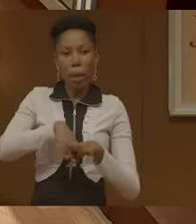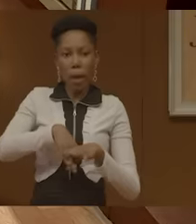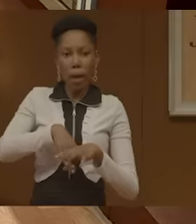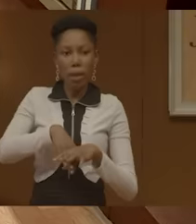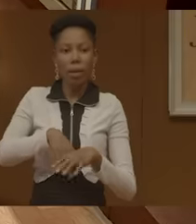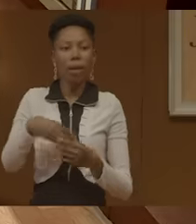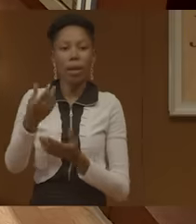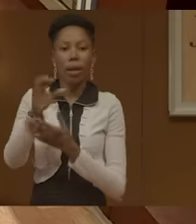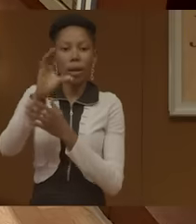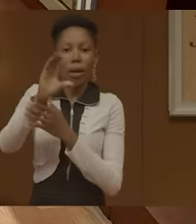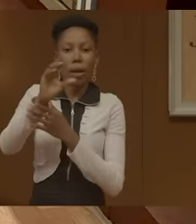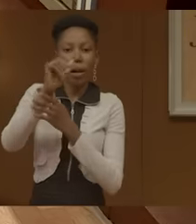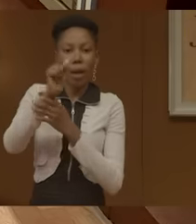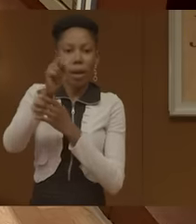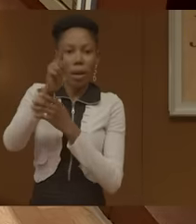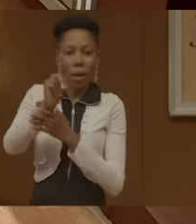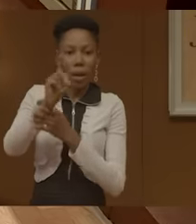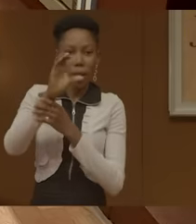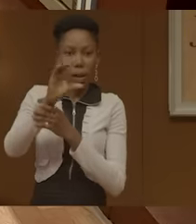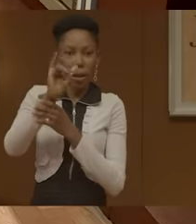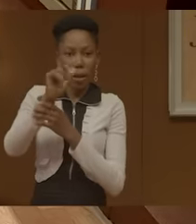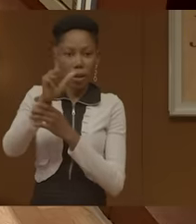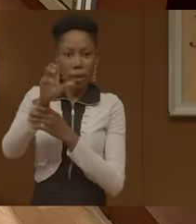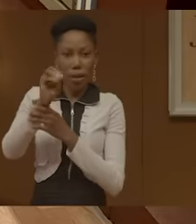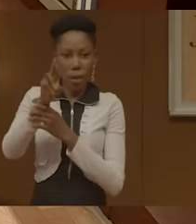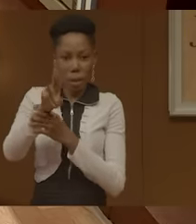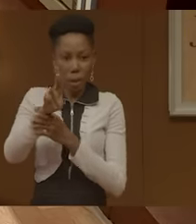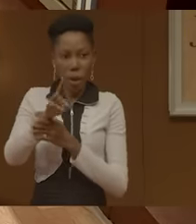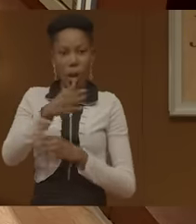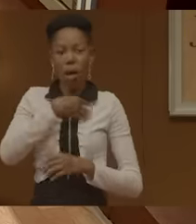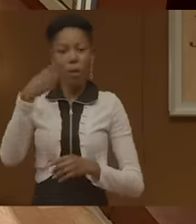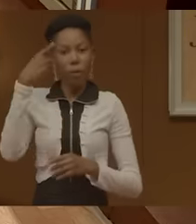understand? And in the meantime,